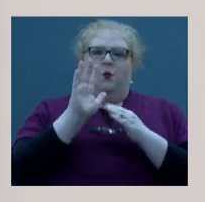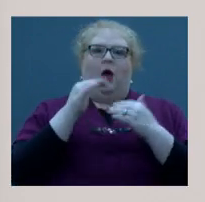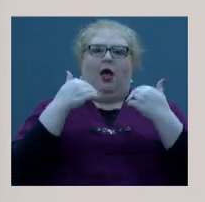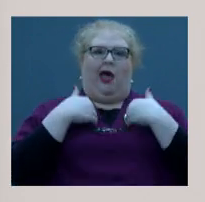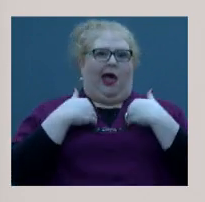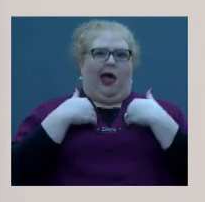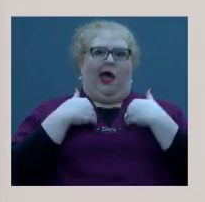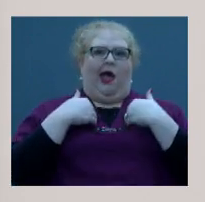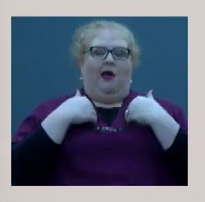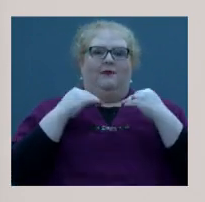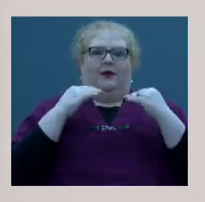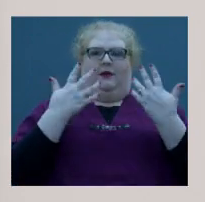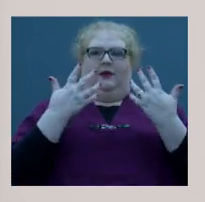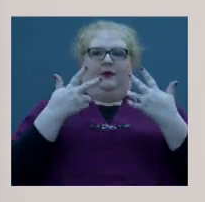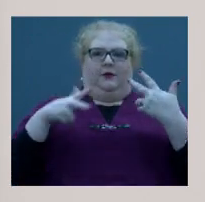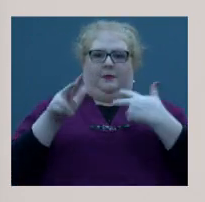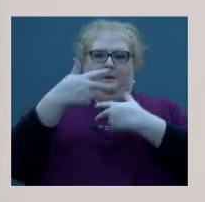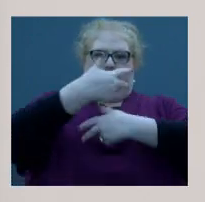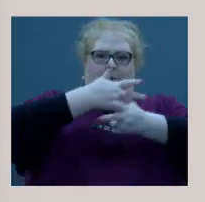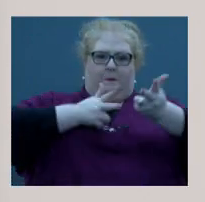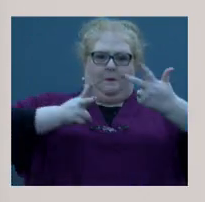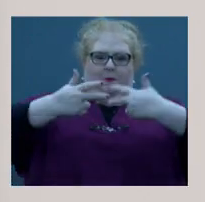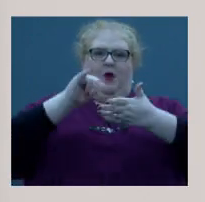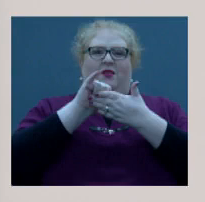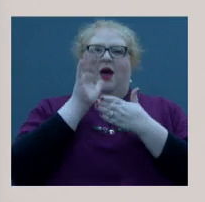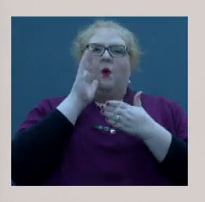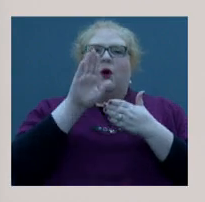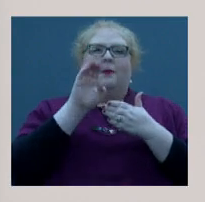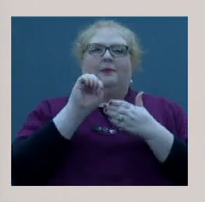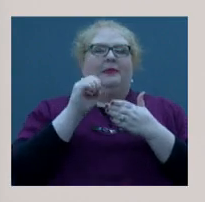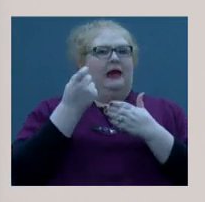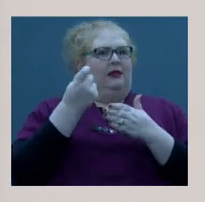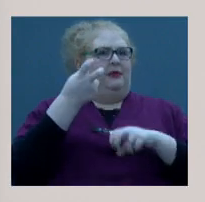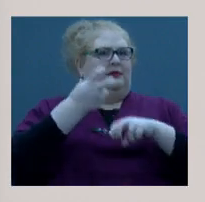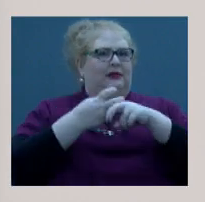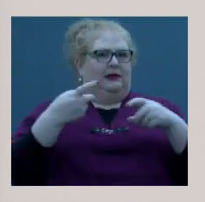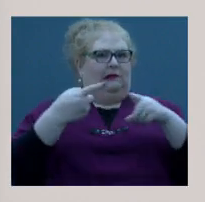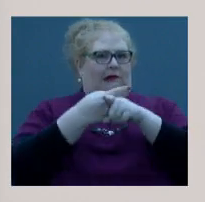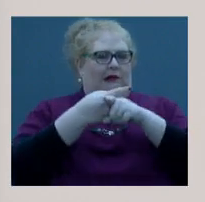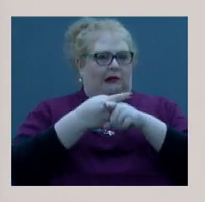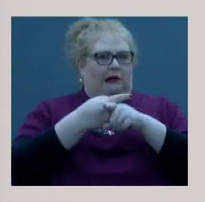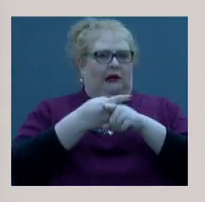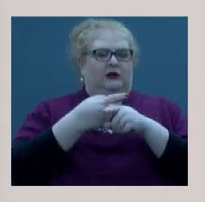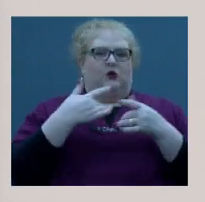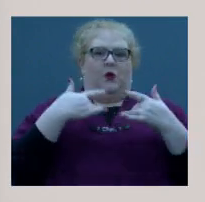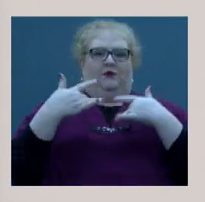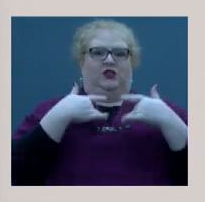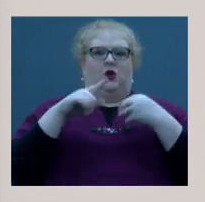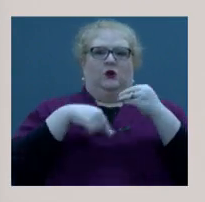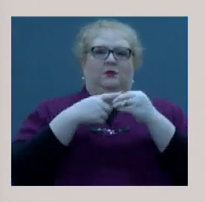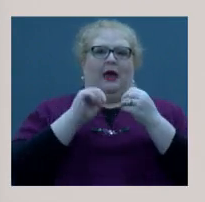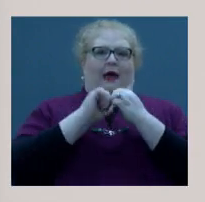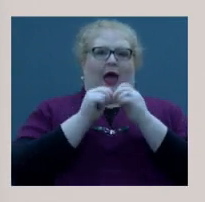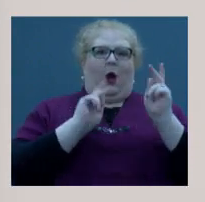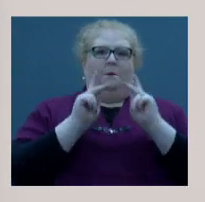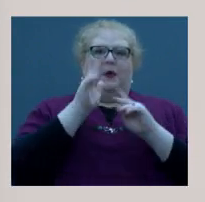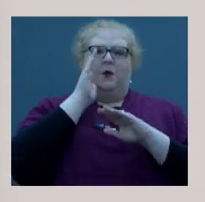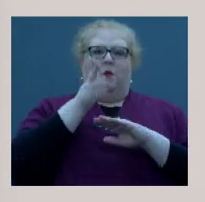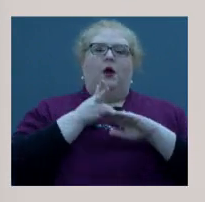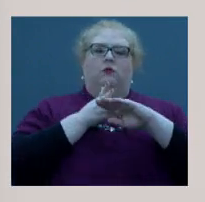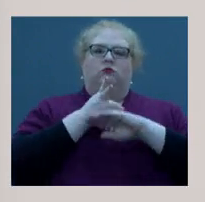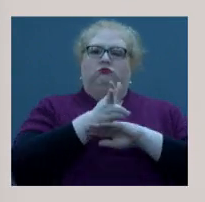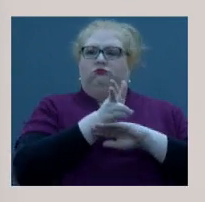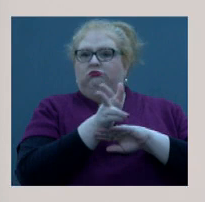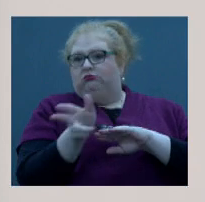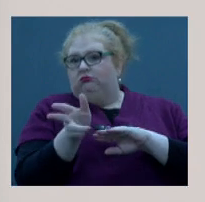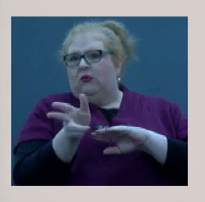conflicting on there. And so we do have a concern about, you know, getting on the site and off the site. Now, the more we're